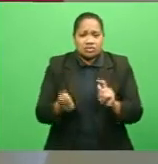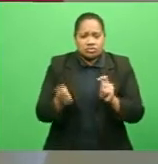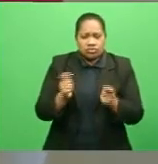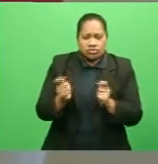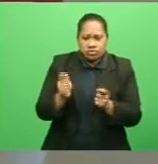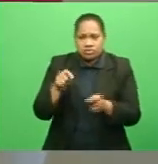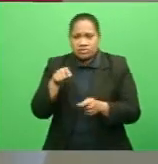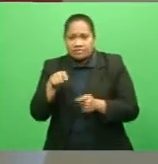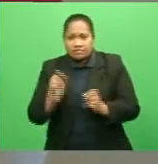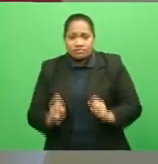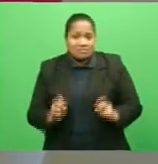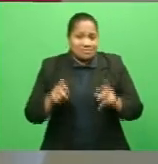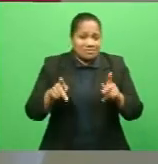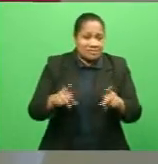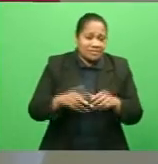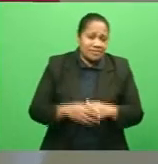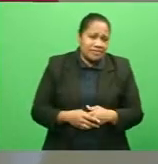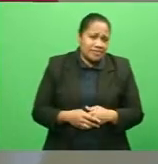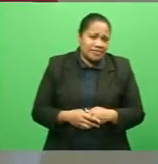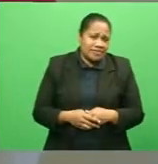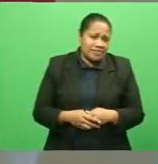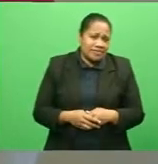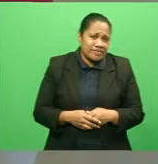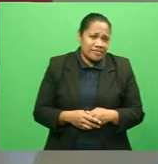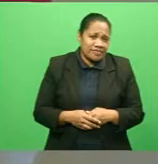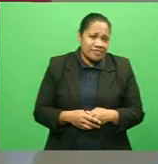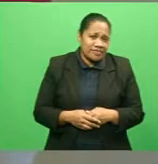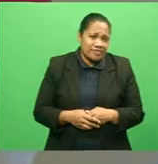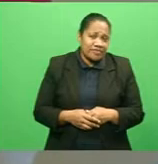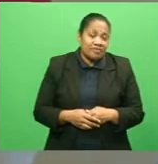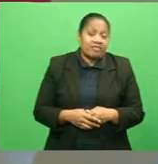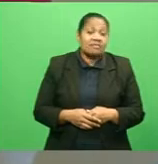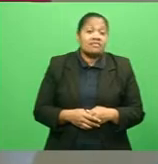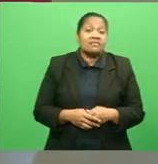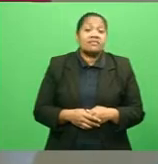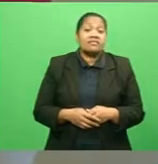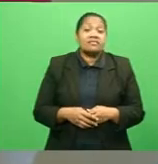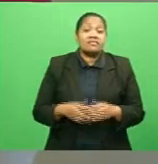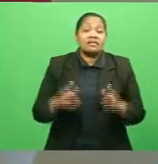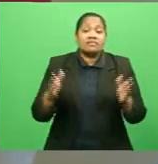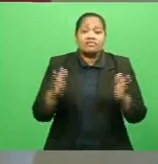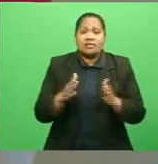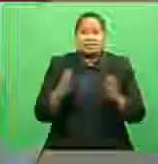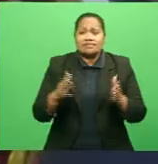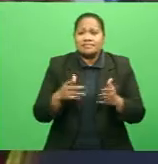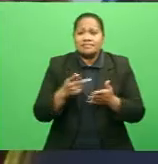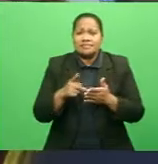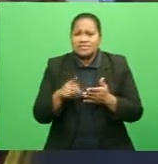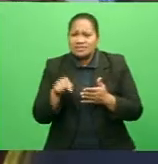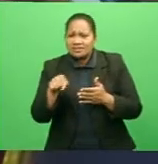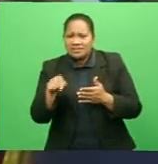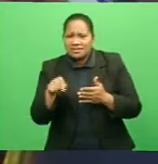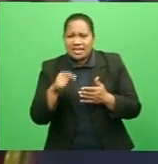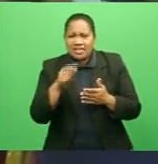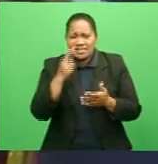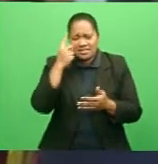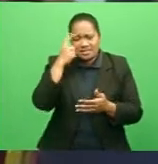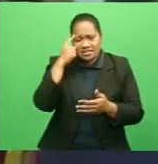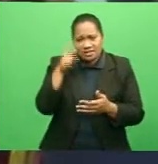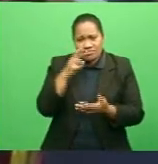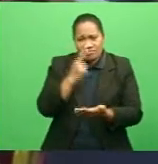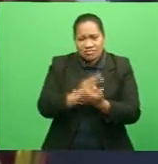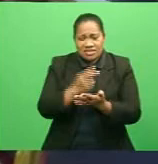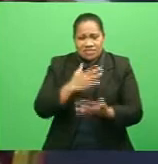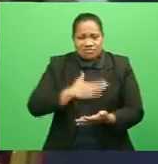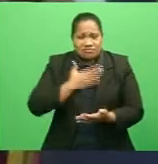opportunity to break it down into small bite-sized pieces in terms of sectors. I think it would be really interesting for